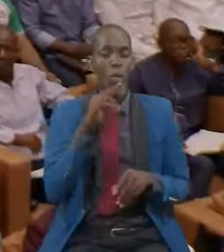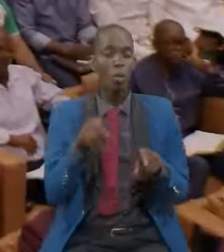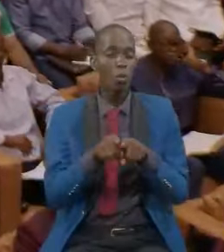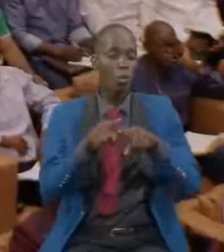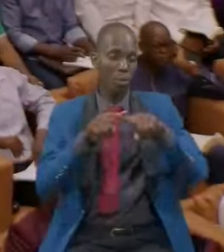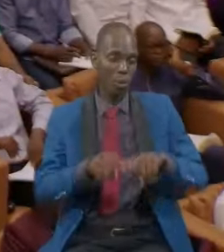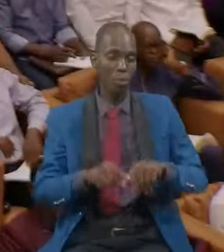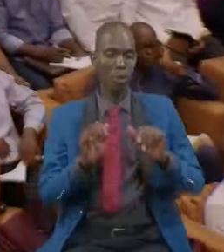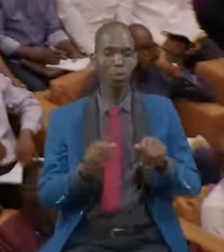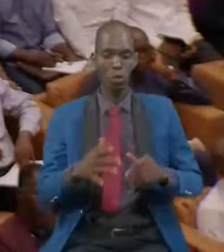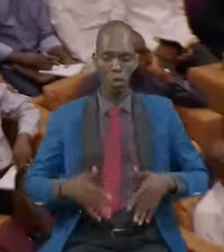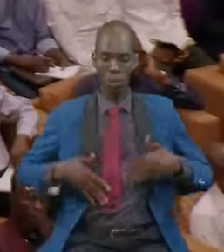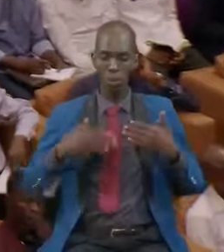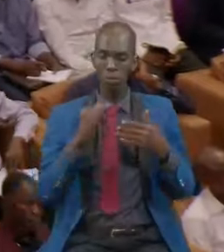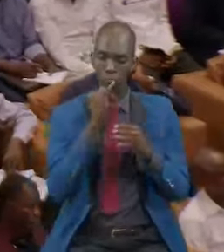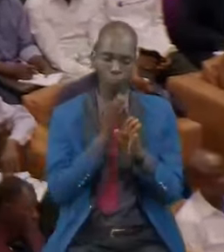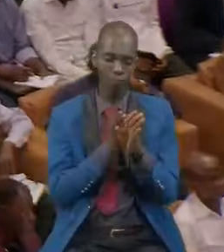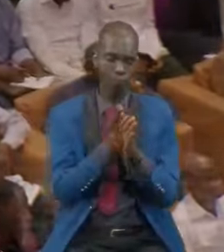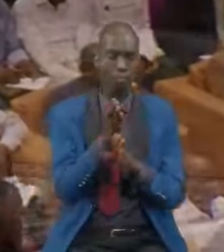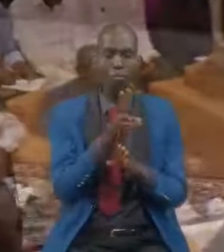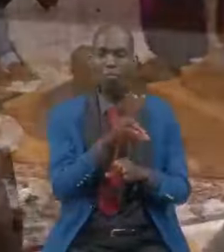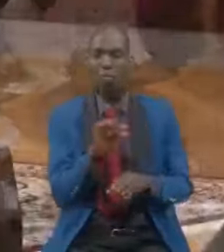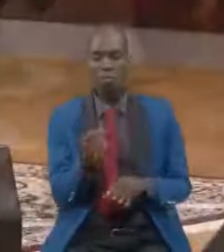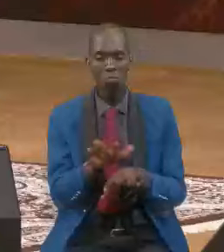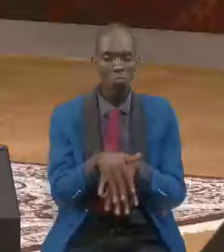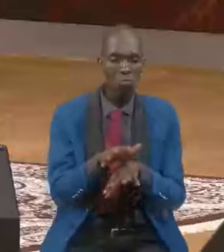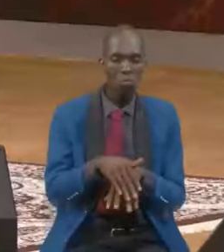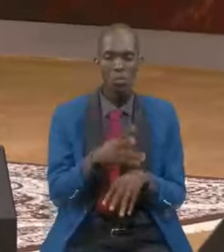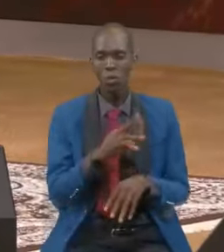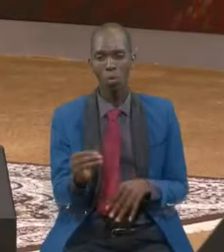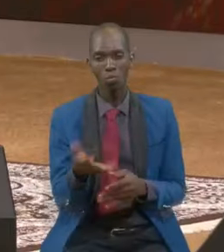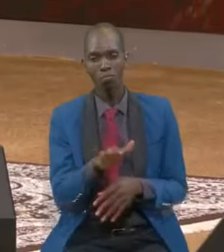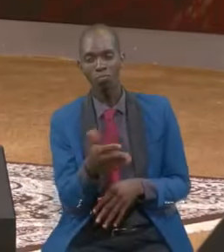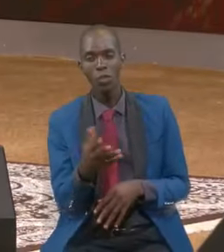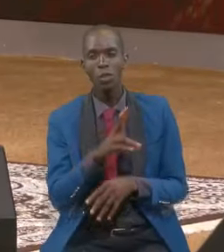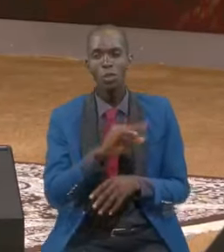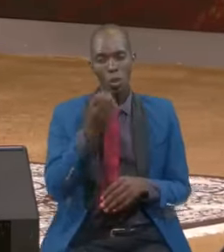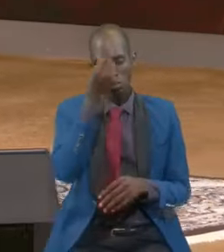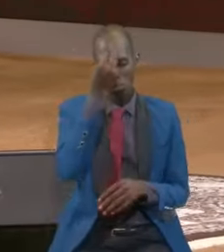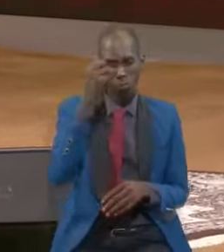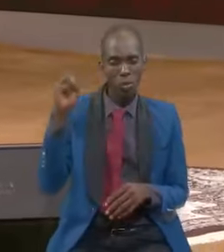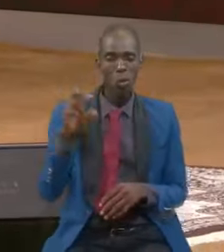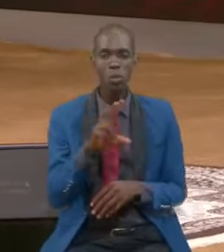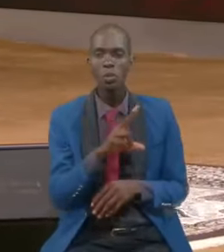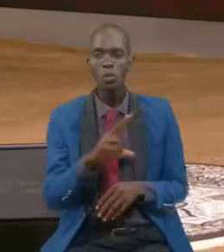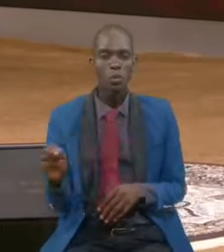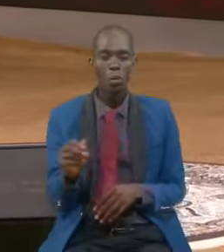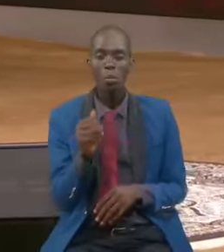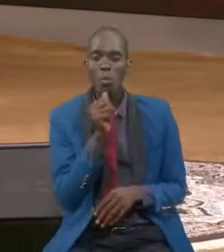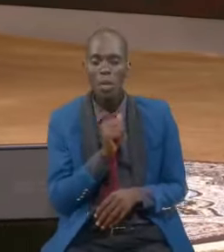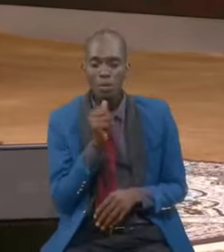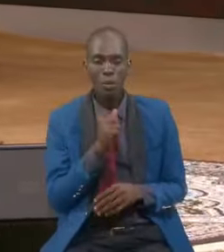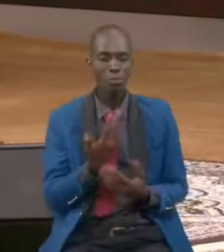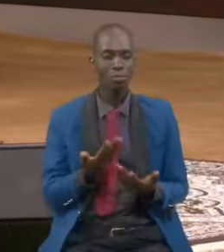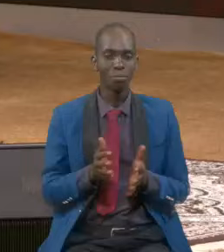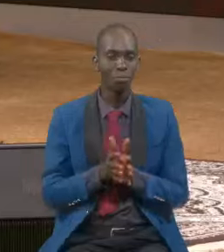is straightforward. No hypocrisy, there's no dishonesty, there's no disobedience, there's no private public